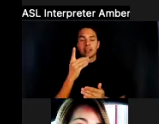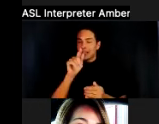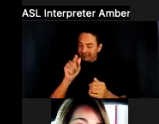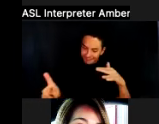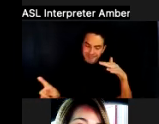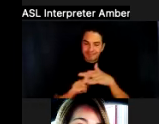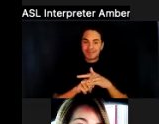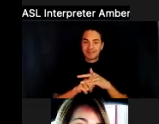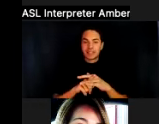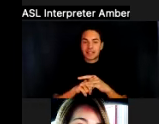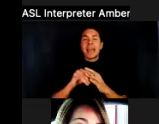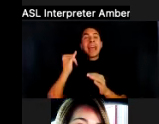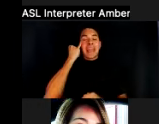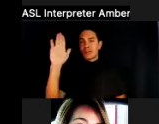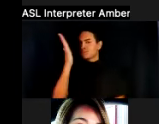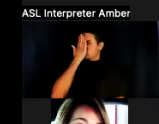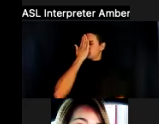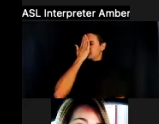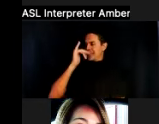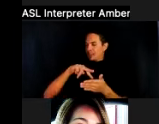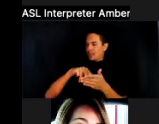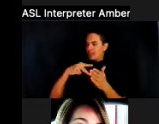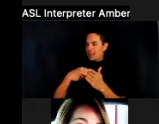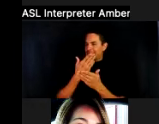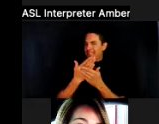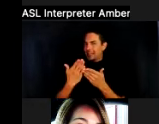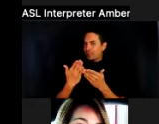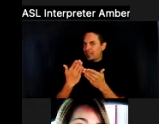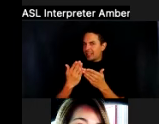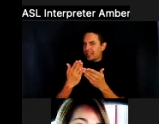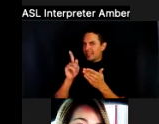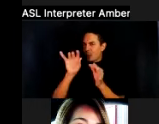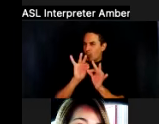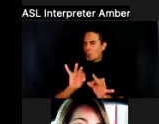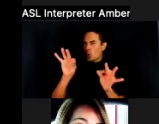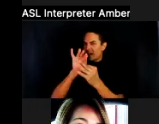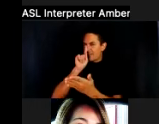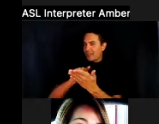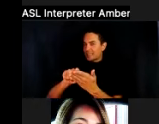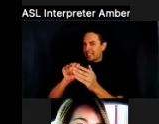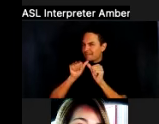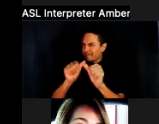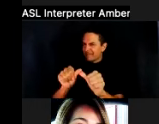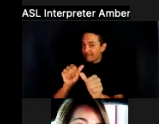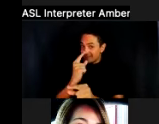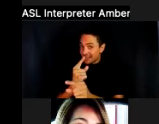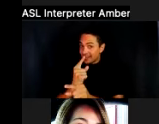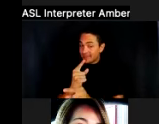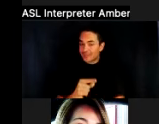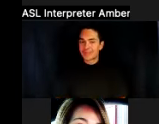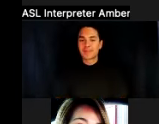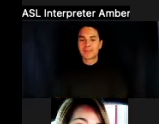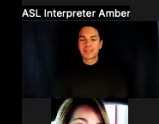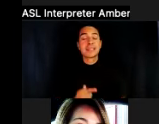that happens, right? We're on to something here. And sometimes our families or communities, like we talked about earlier,